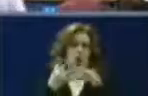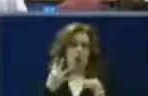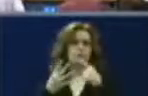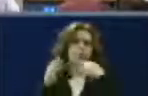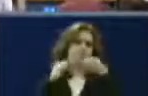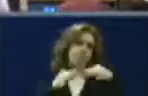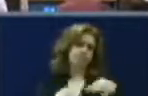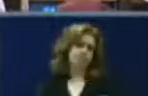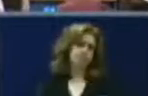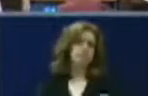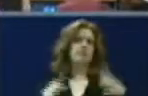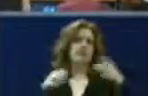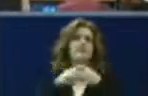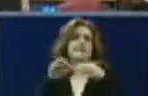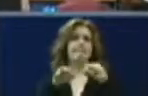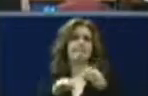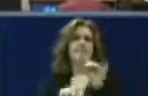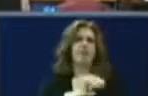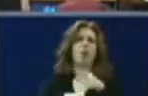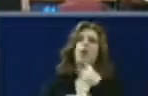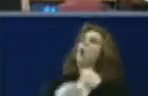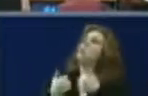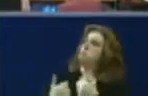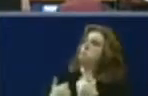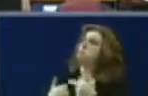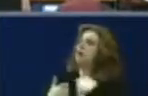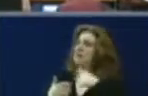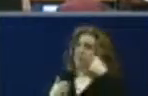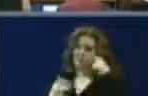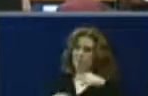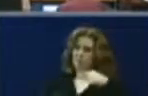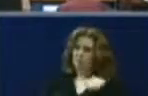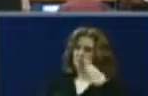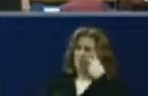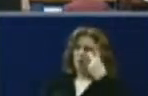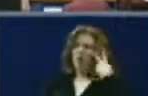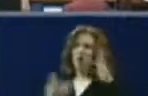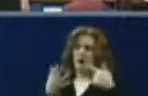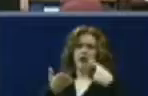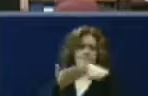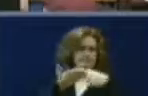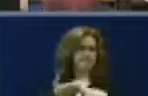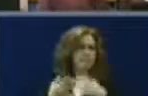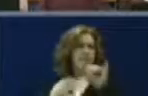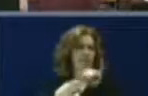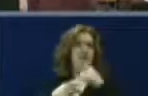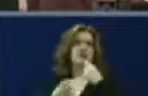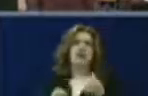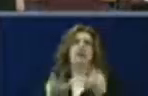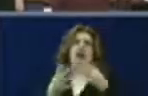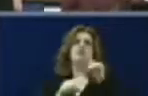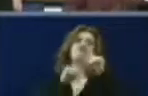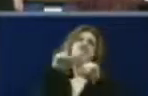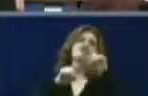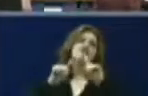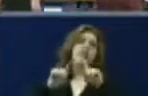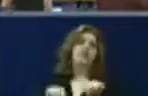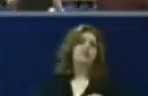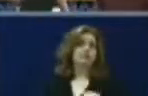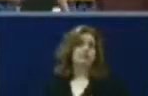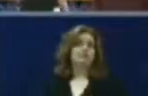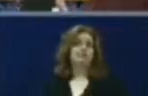do the summary. Great, and let's recall we have already had a work session on this and had lots of good Q&A.